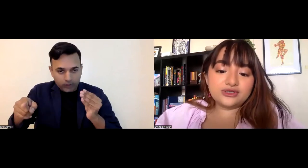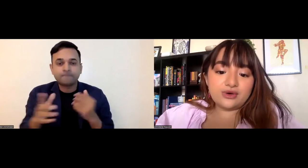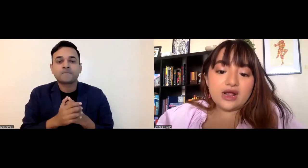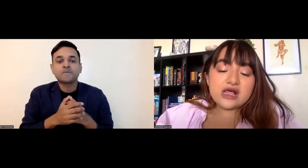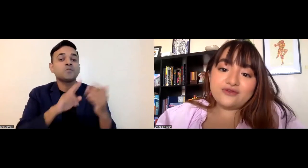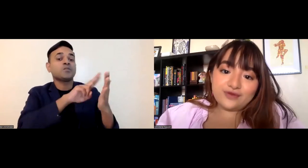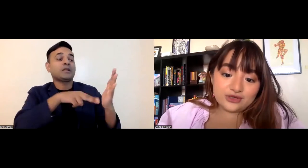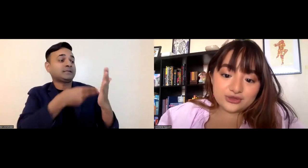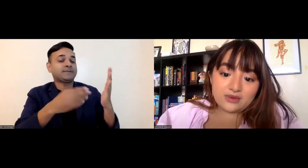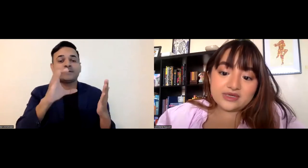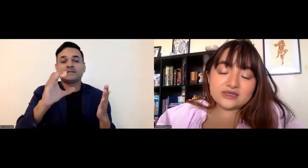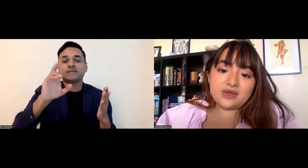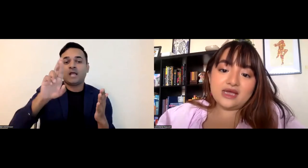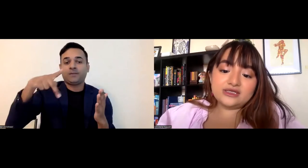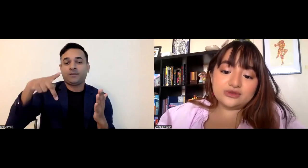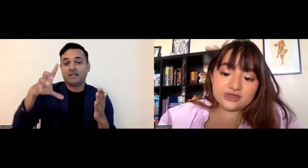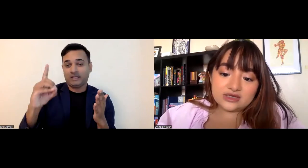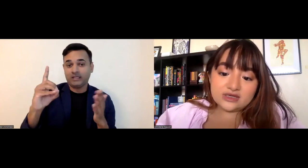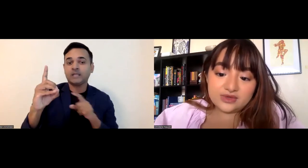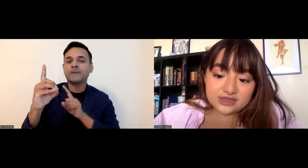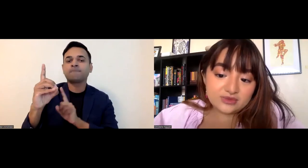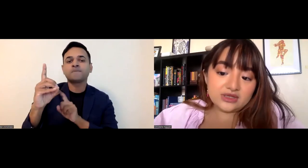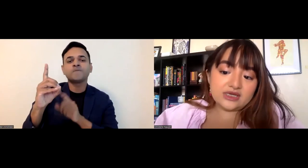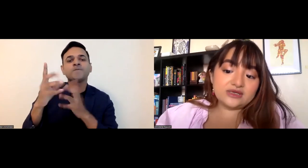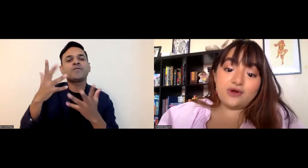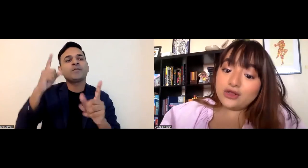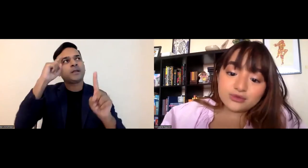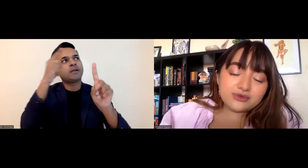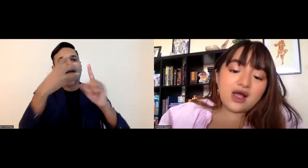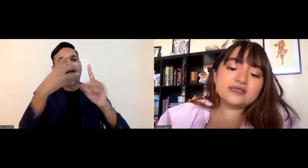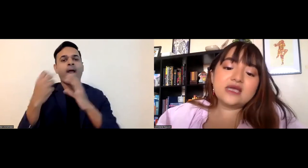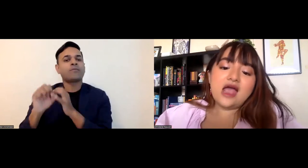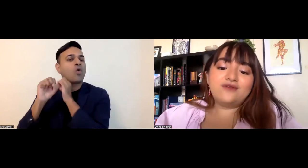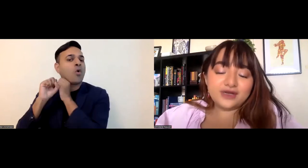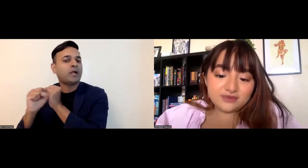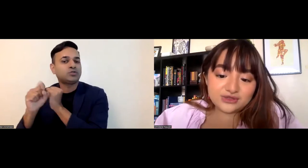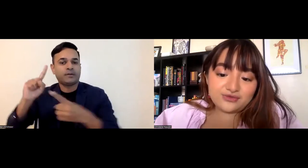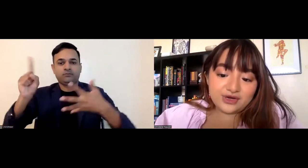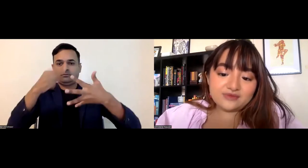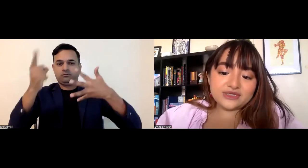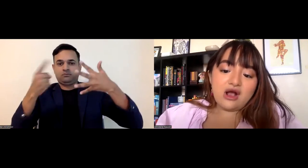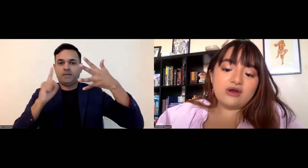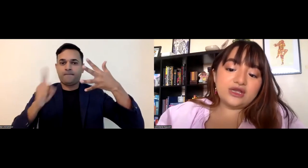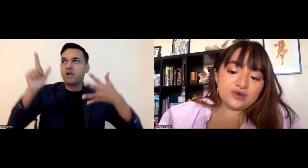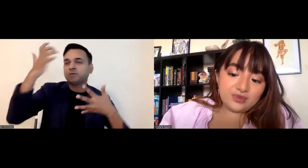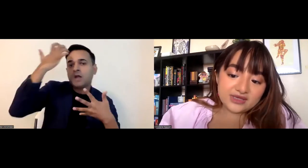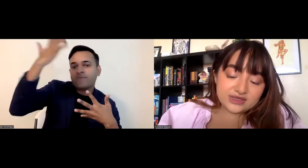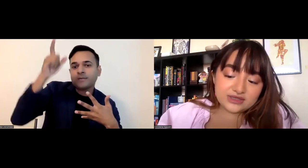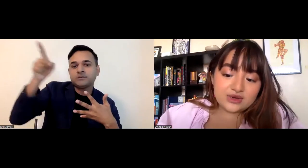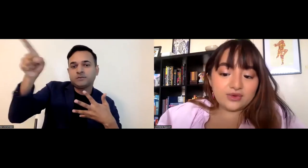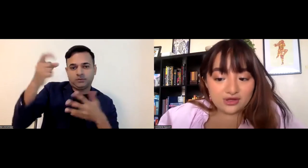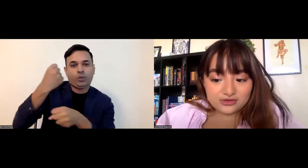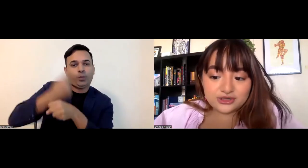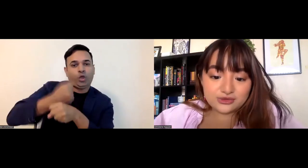to ensure the full enjoyment by children with disabilities of all human rights and fundamental freedoms on an equal